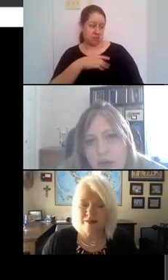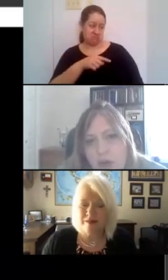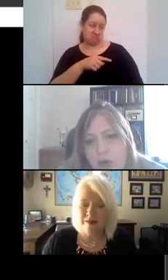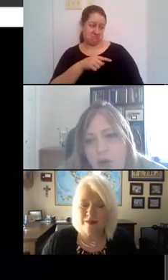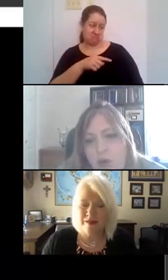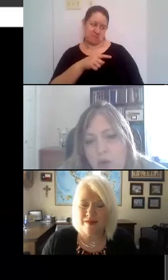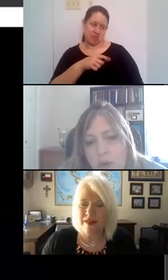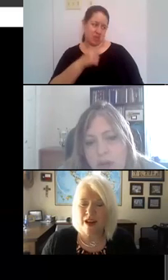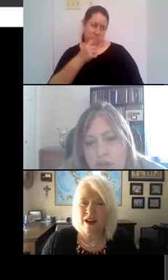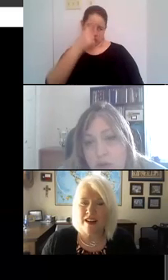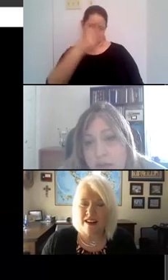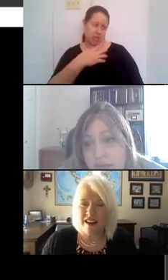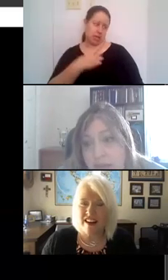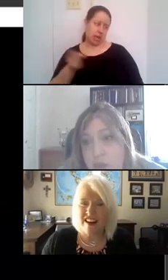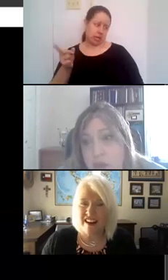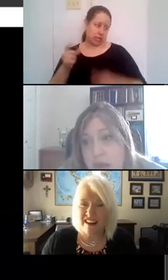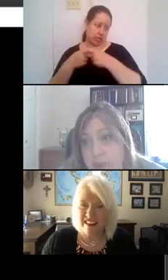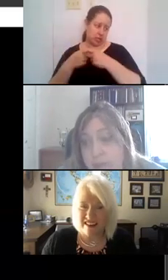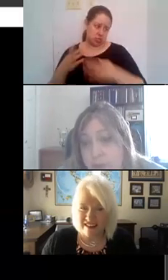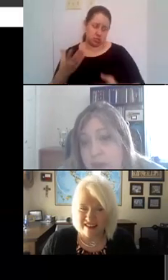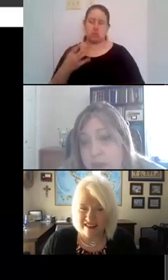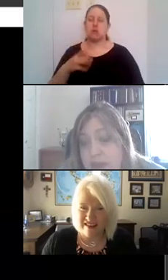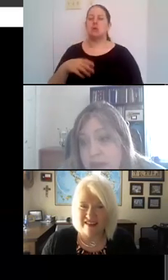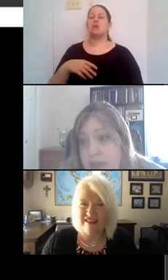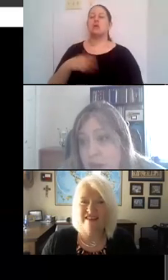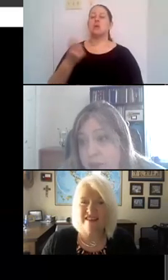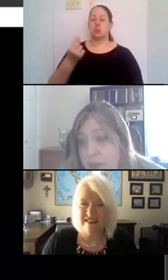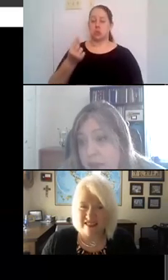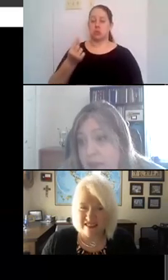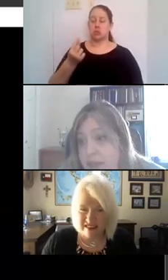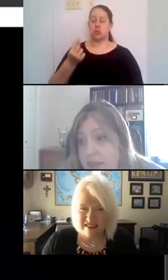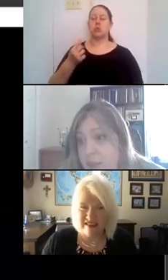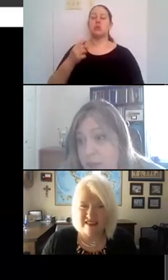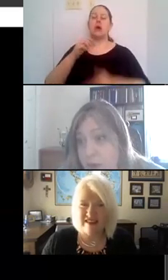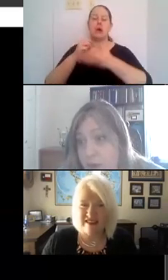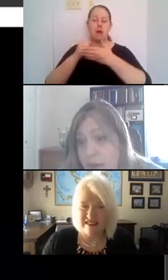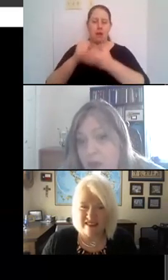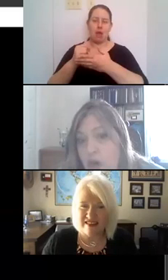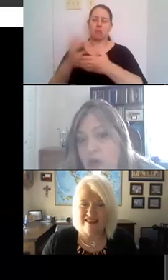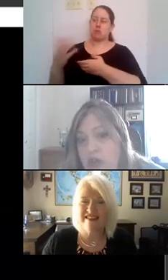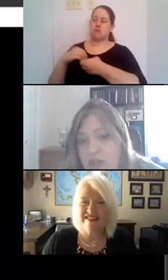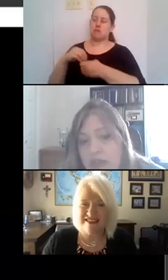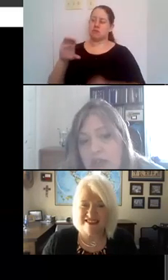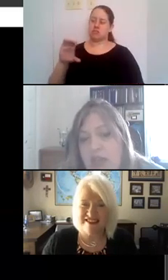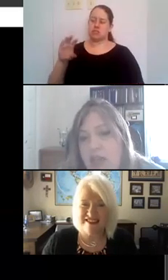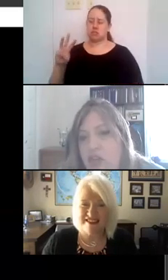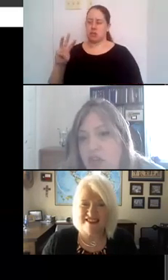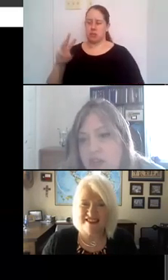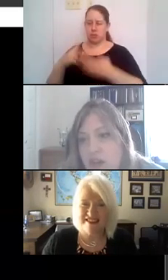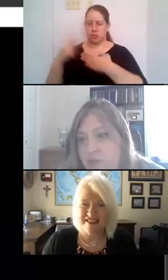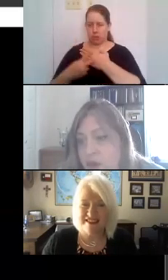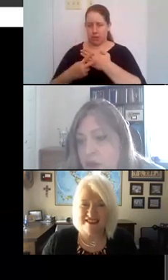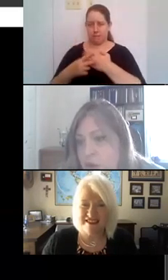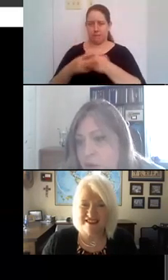so what we do then is we try to put them in this, help them get into the CW program, which is